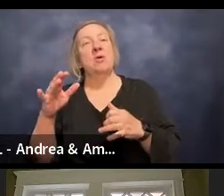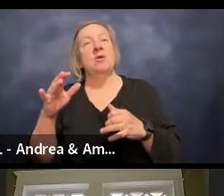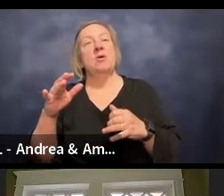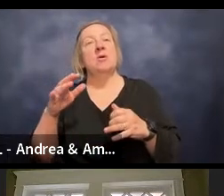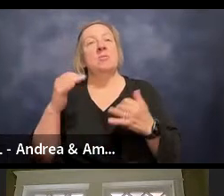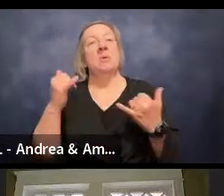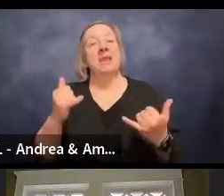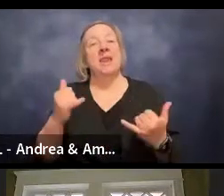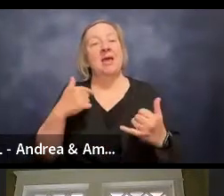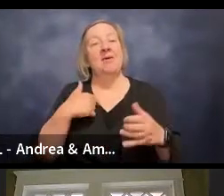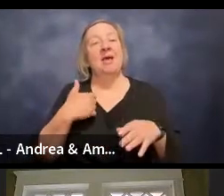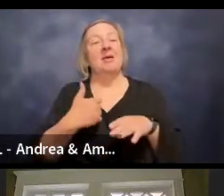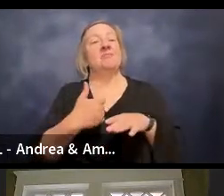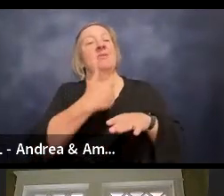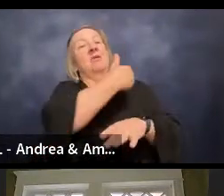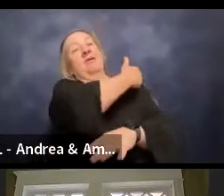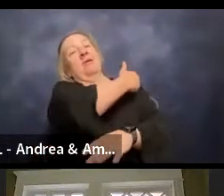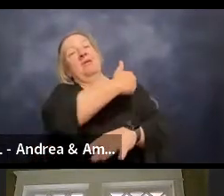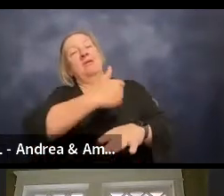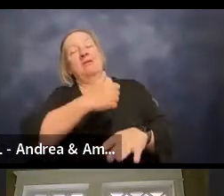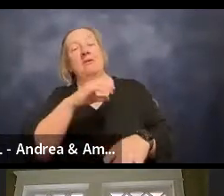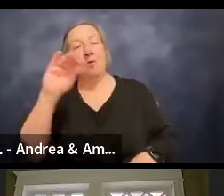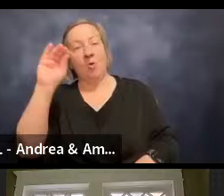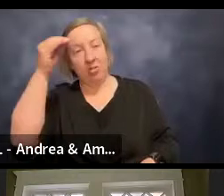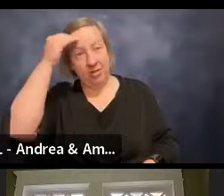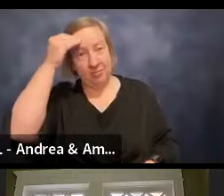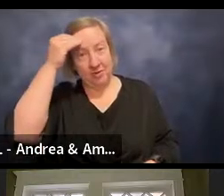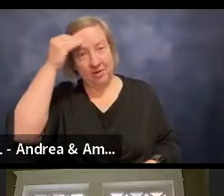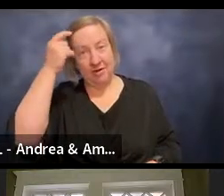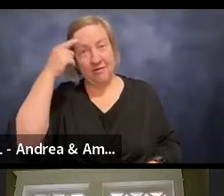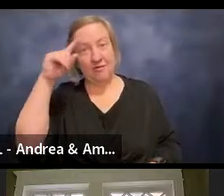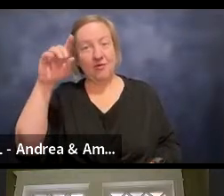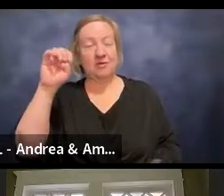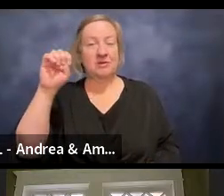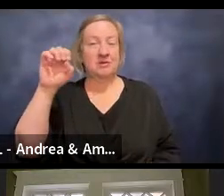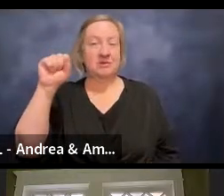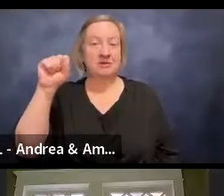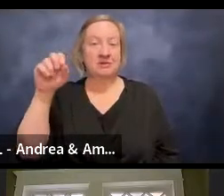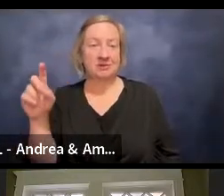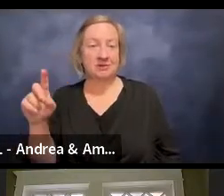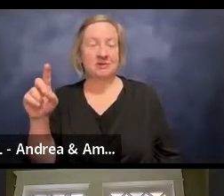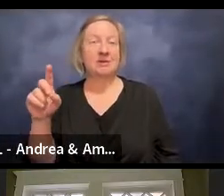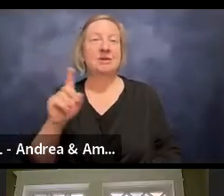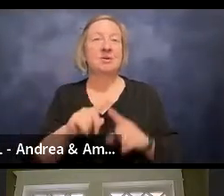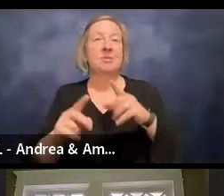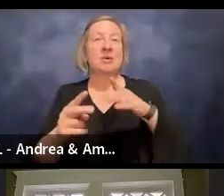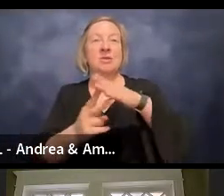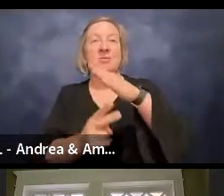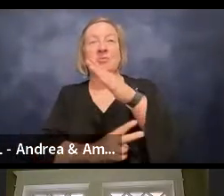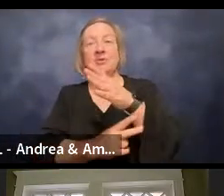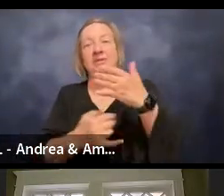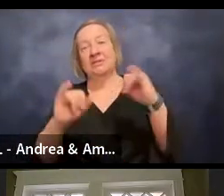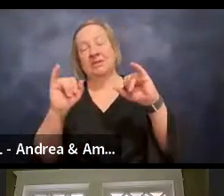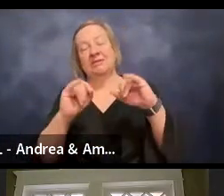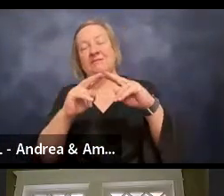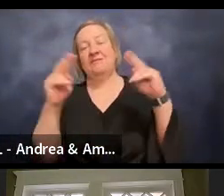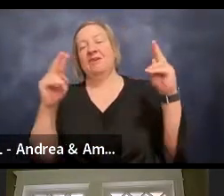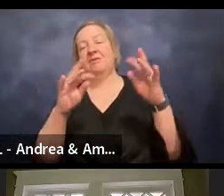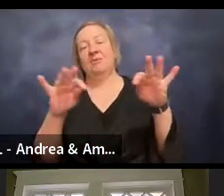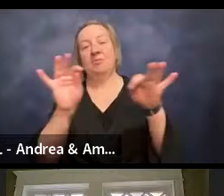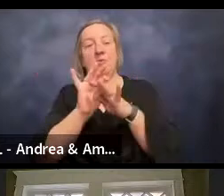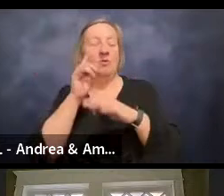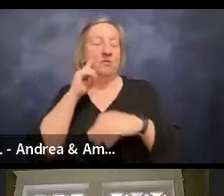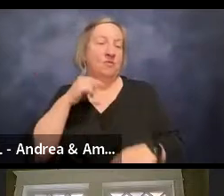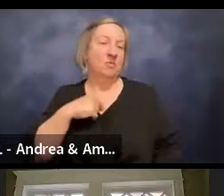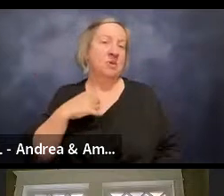in Olympia, working for the Employment Security Department. But this bridge is still very important to me.